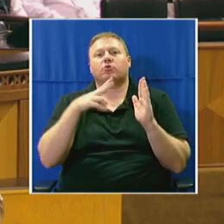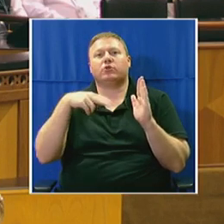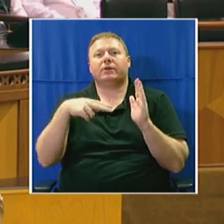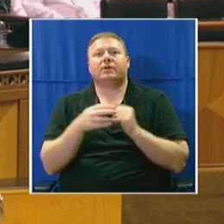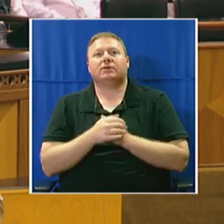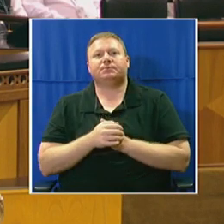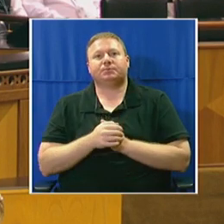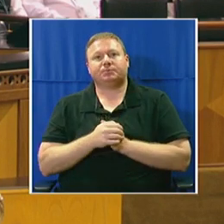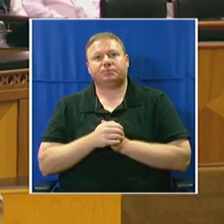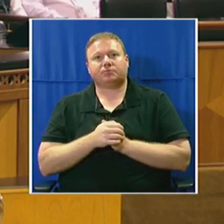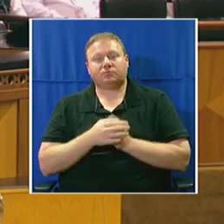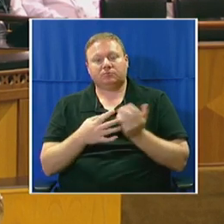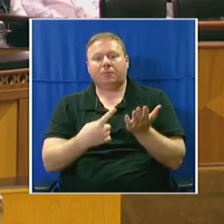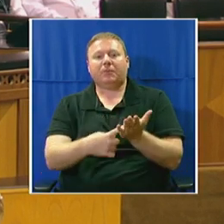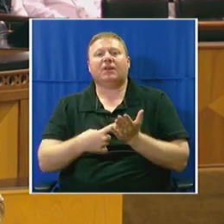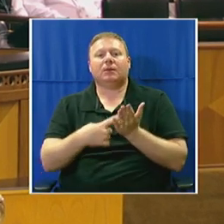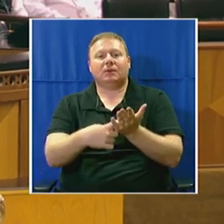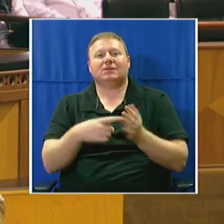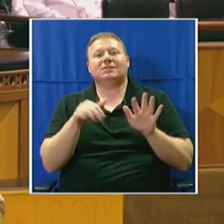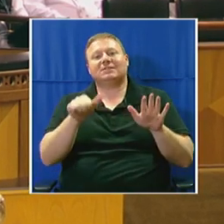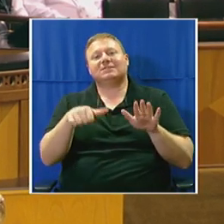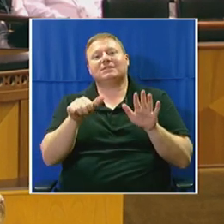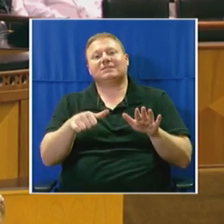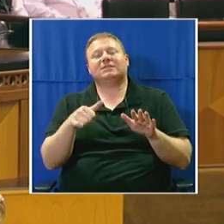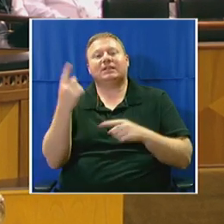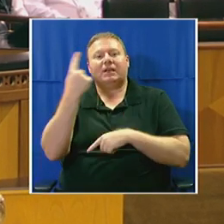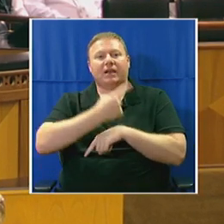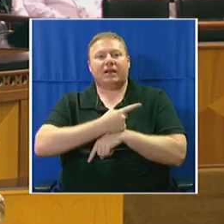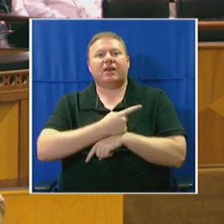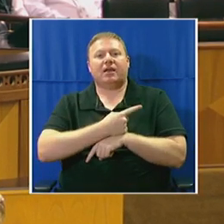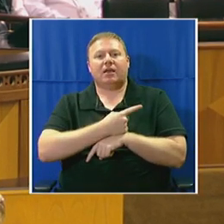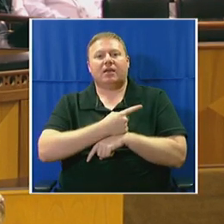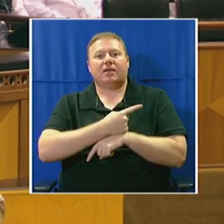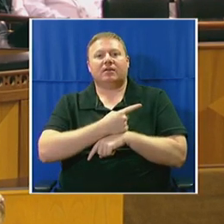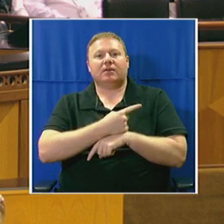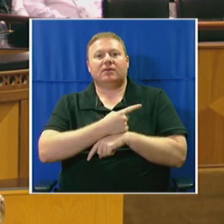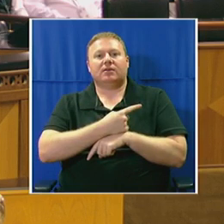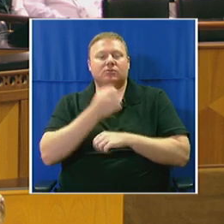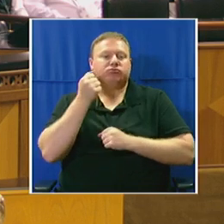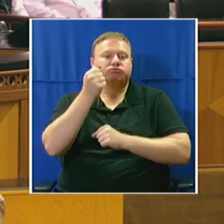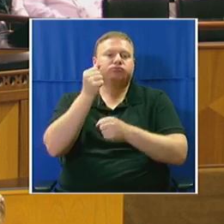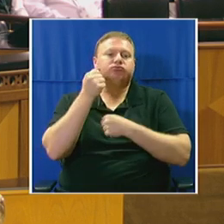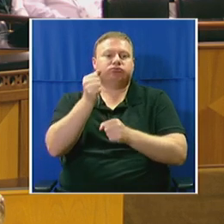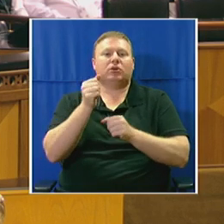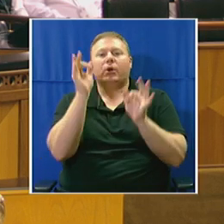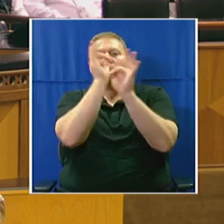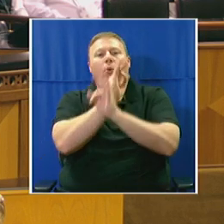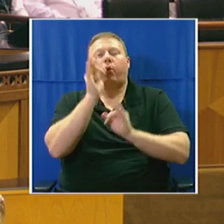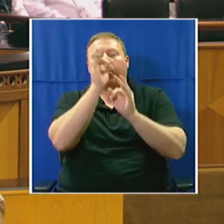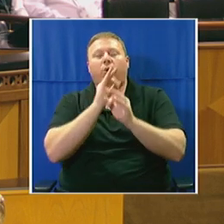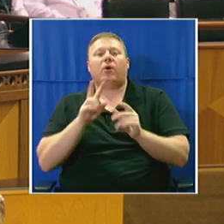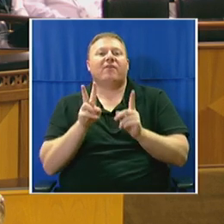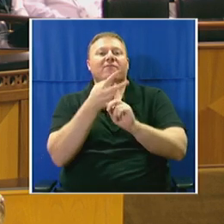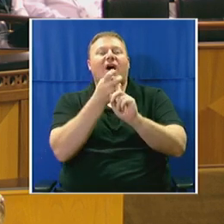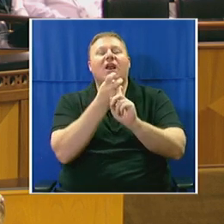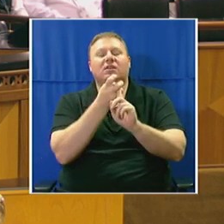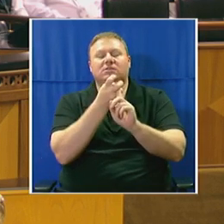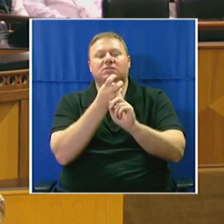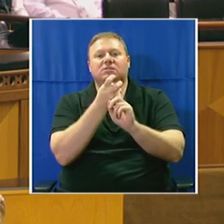order debate on 16 days of aism for non violence against women and children enough is enough